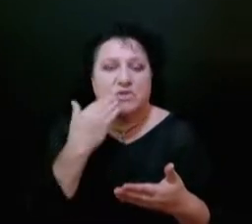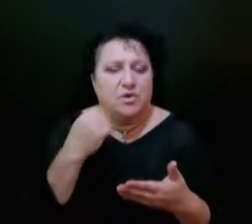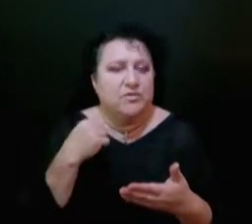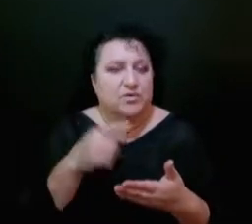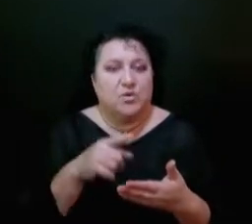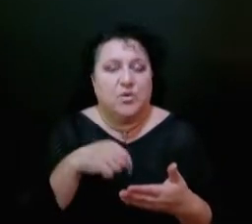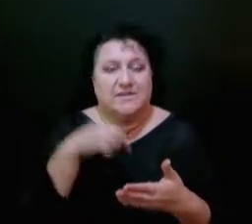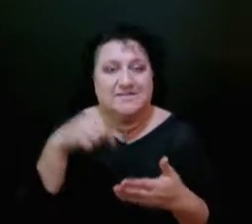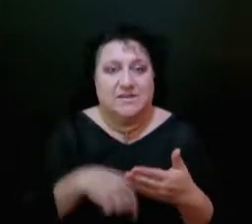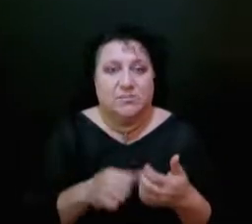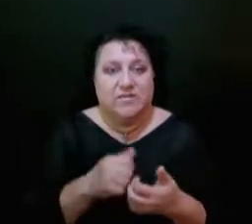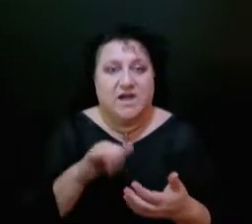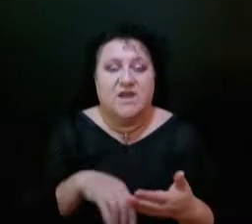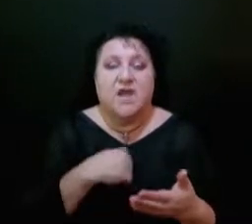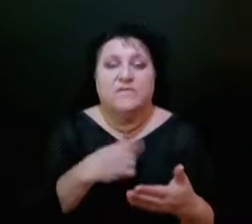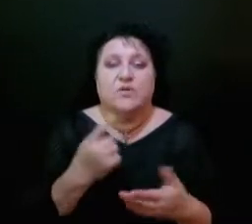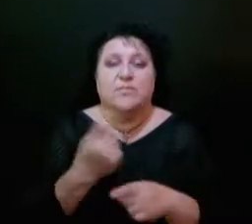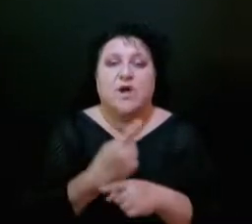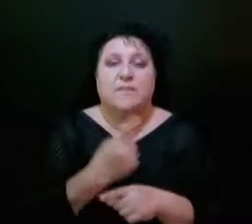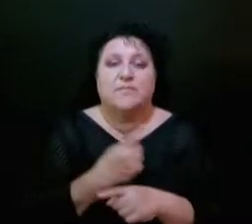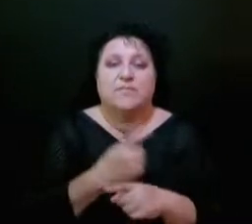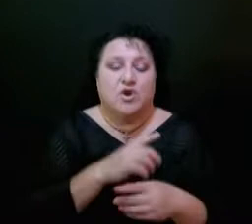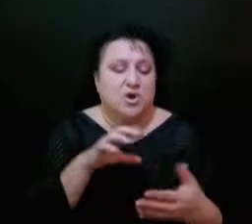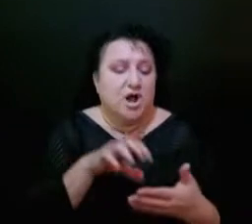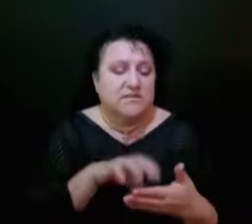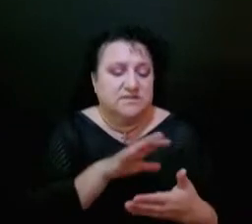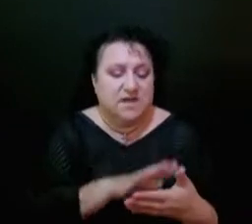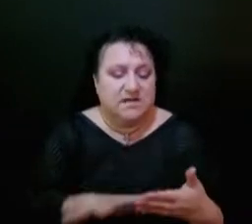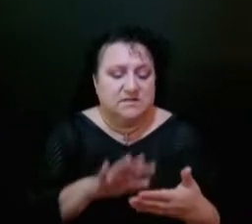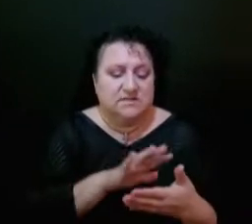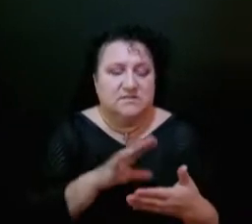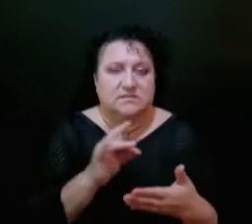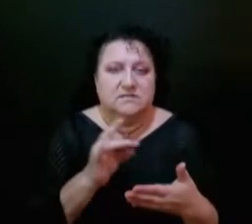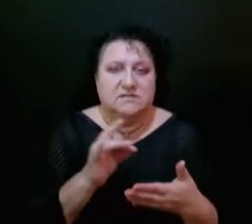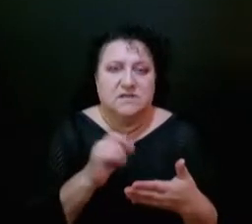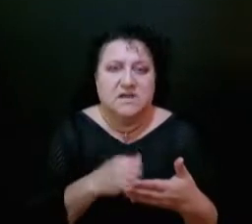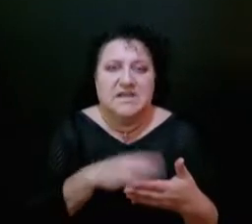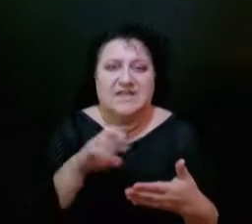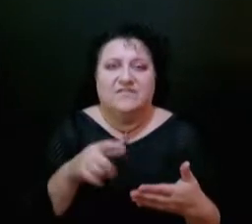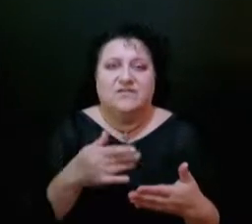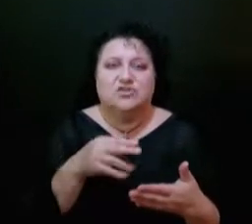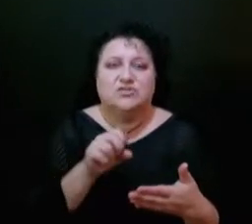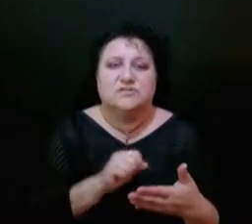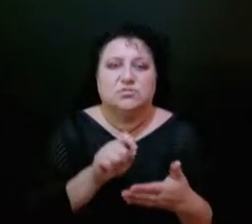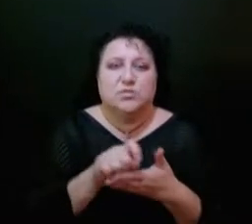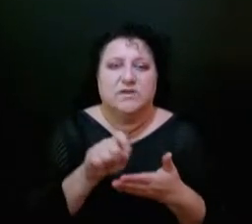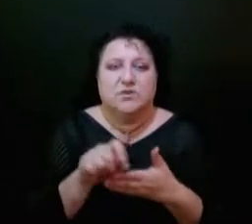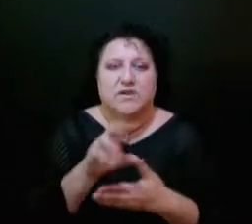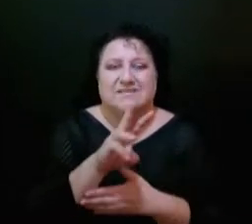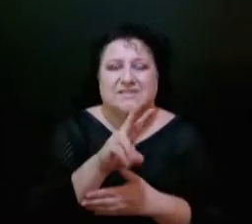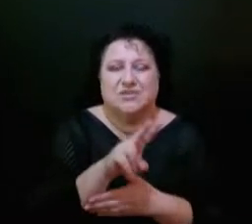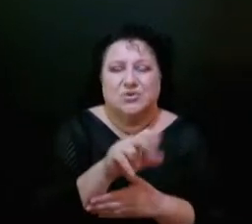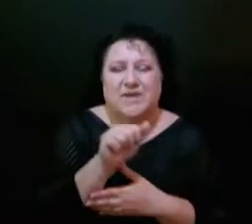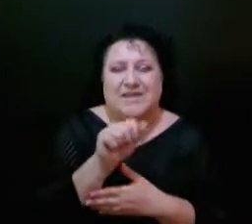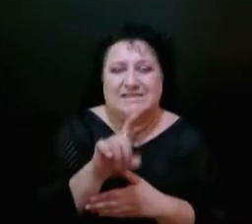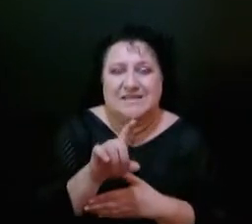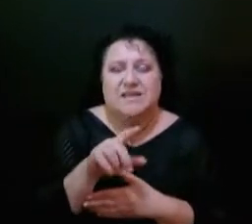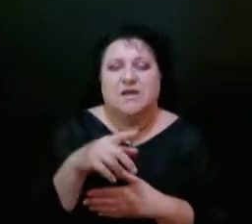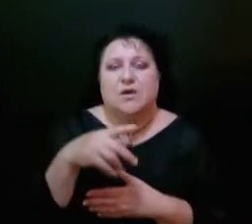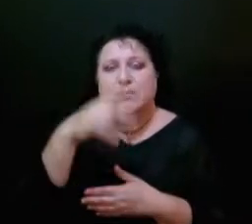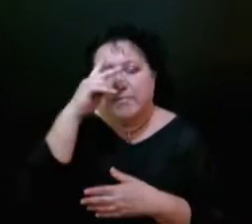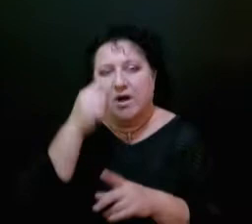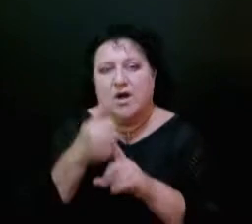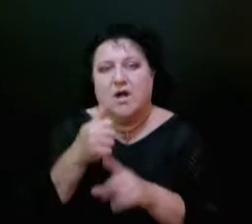that. And just for proper context, as he's told us, Ephesians is written around 62 AD while Paul is imprisoned in